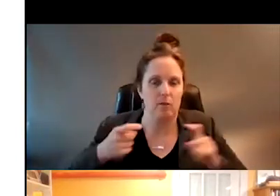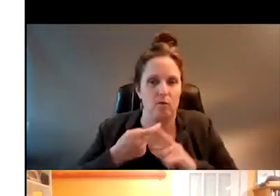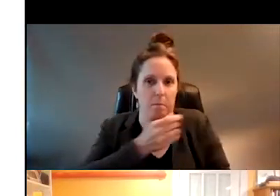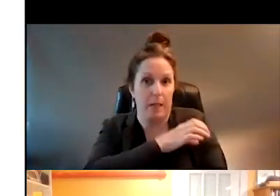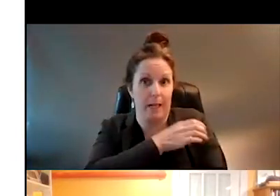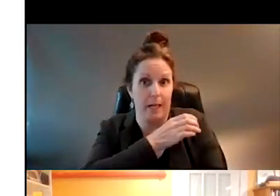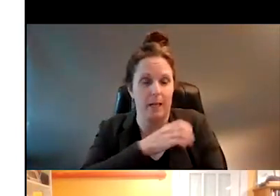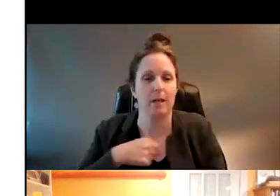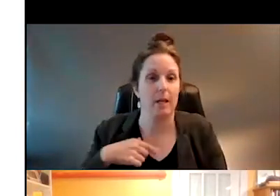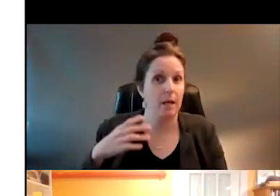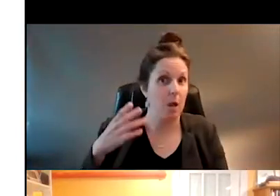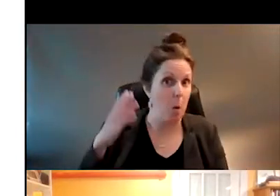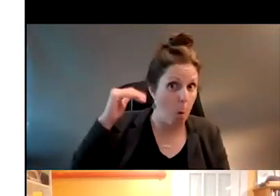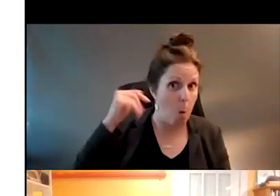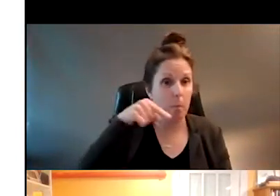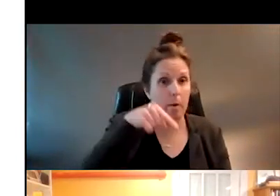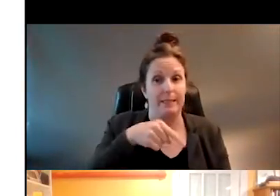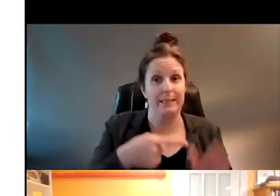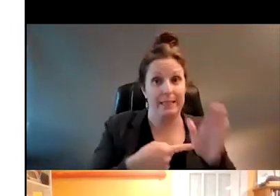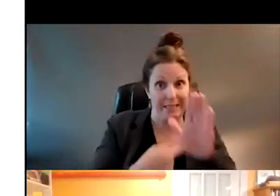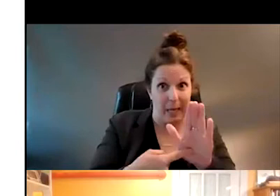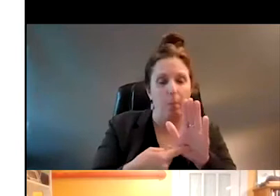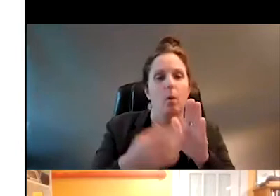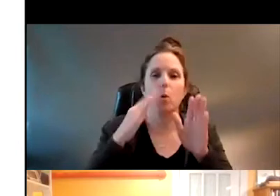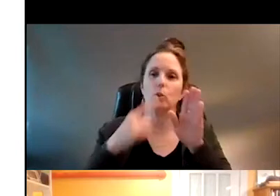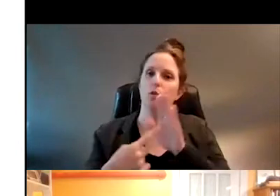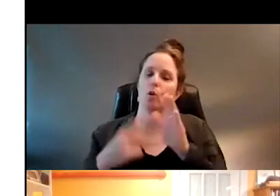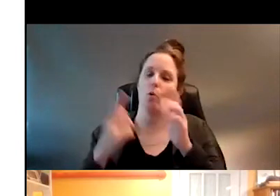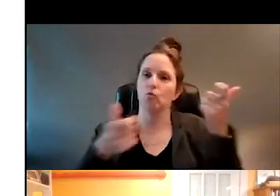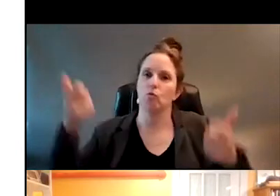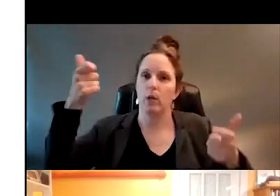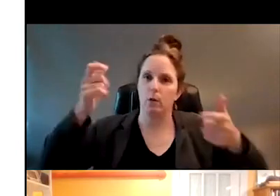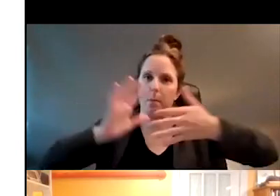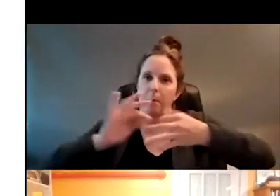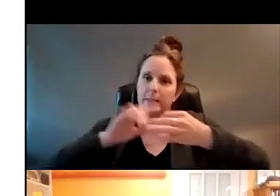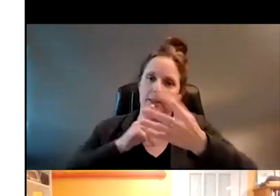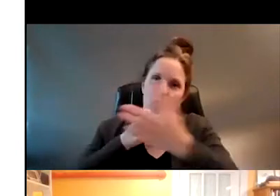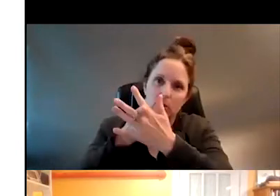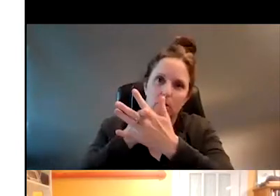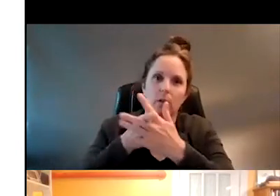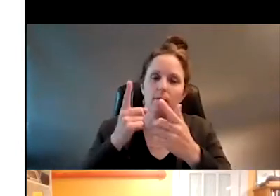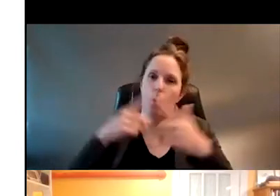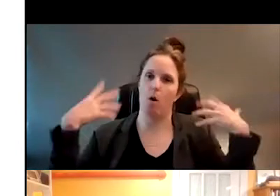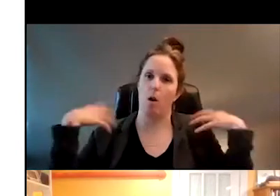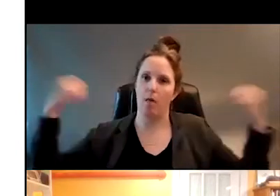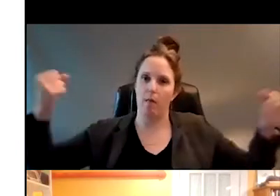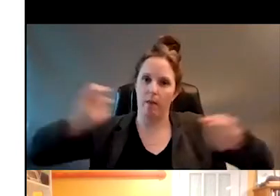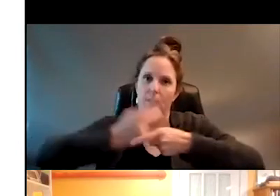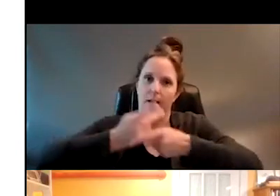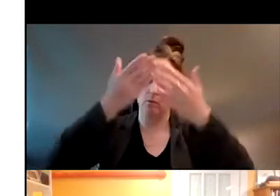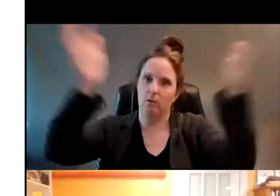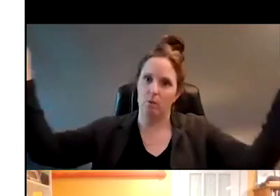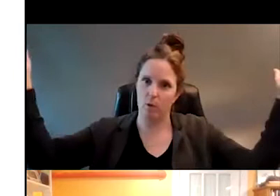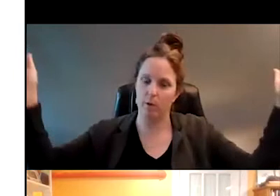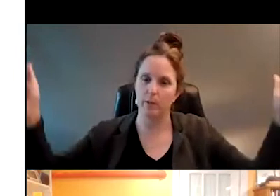assume a larger, has a larger message for overall healthcare for patients with serious mental illness.